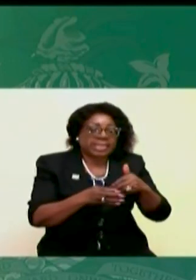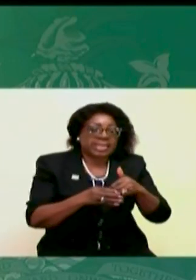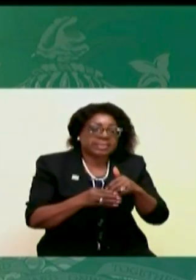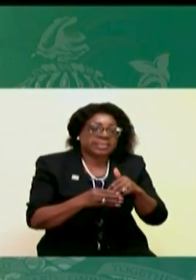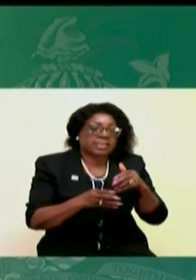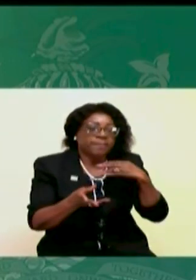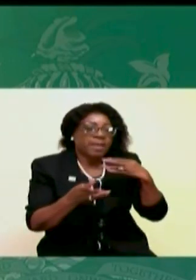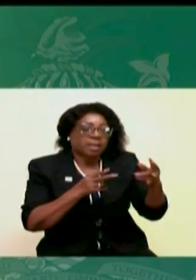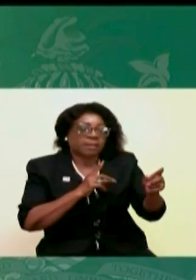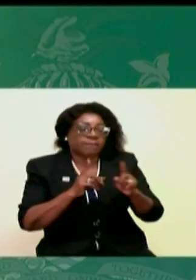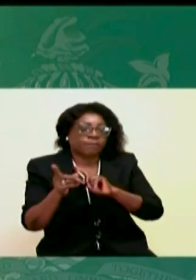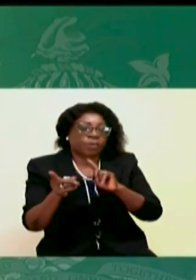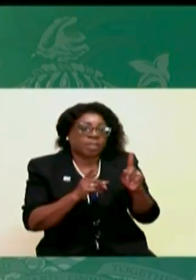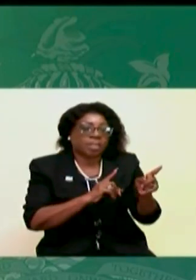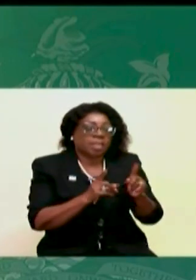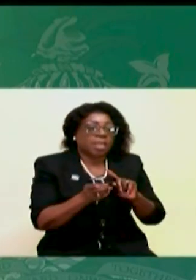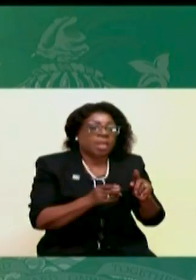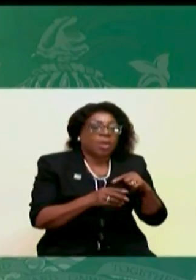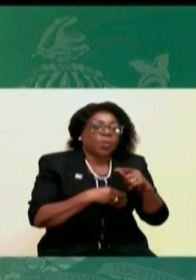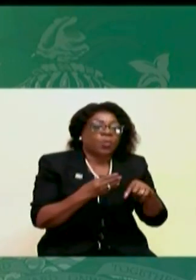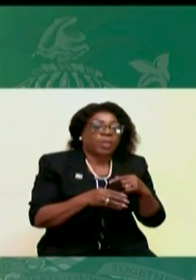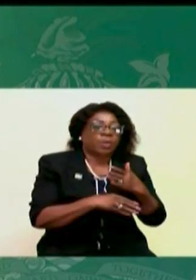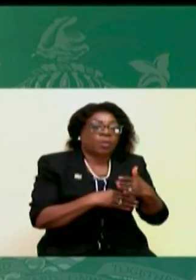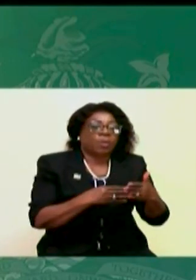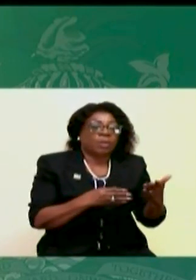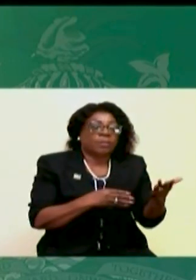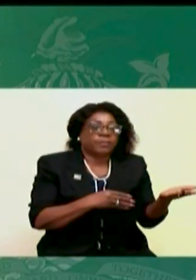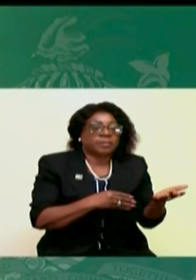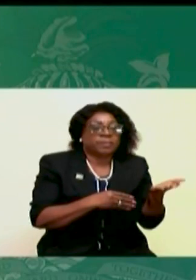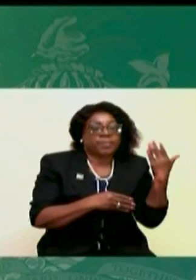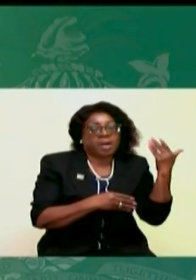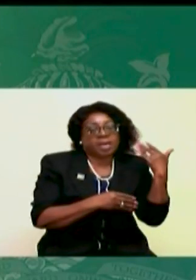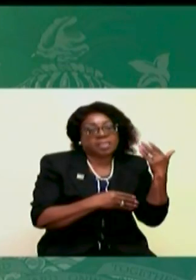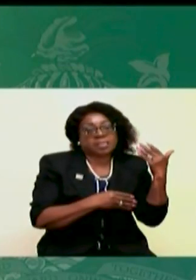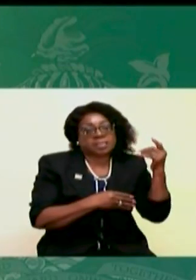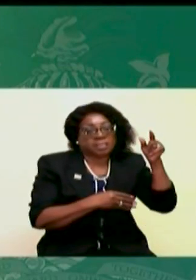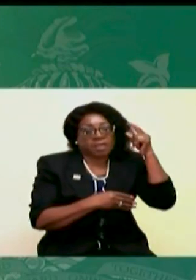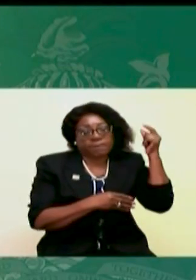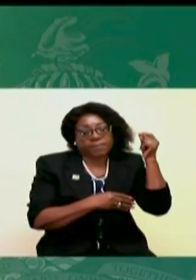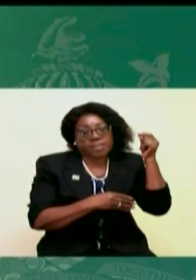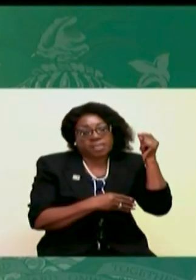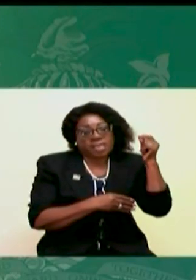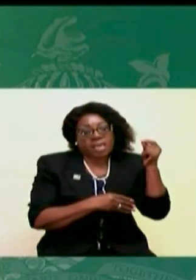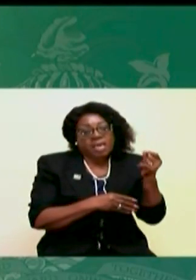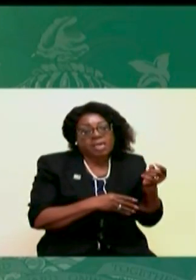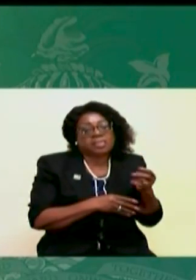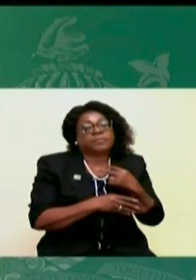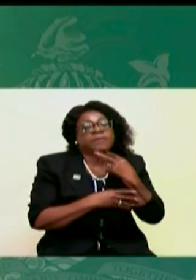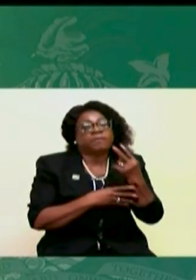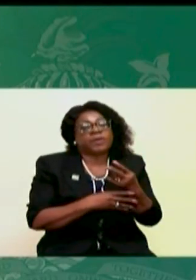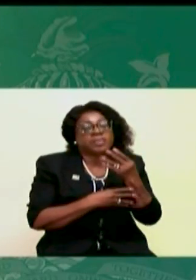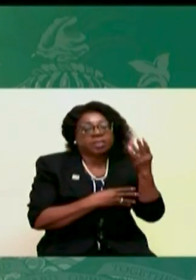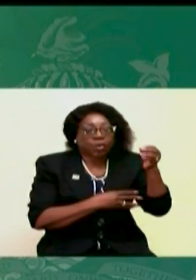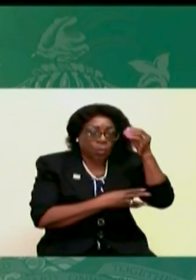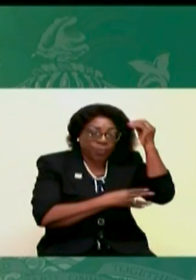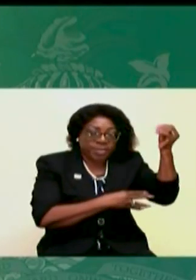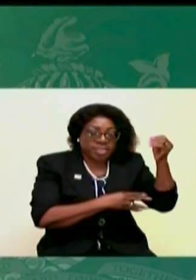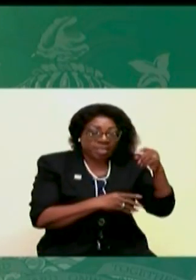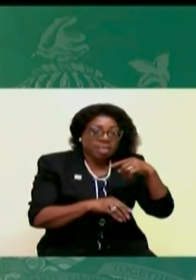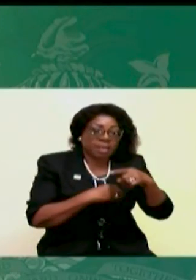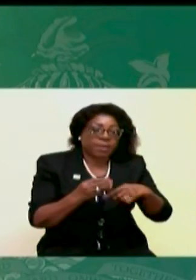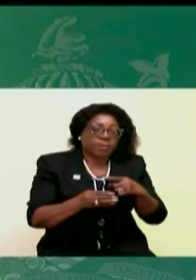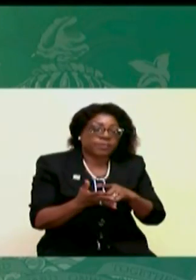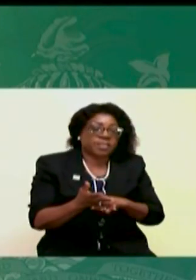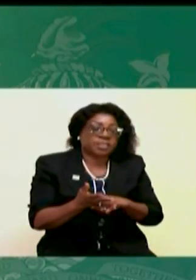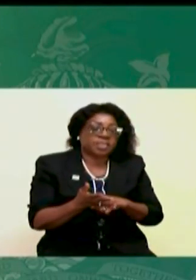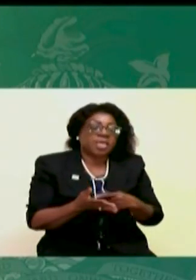and forth, when the all of a sudden past administration from the side opposite has been voicing their opinion on the matter. This